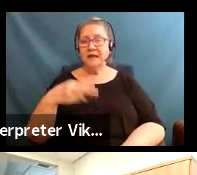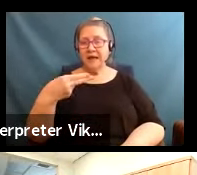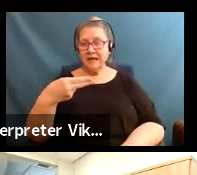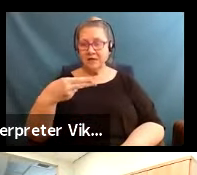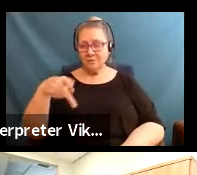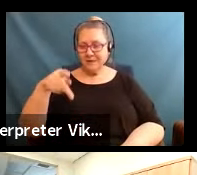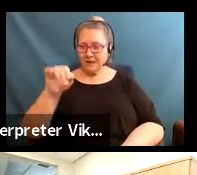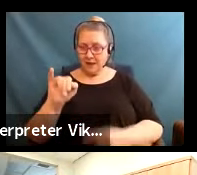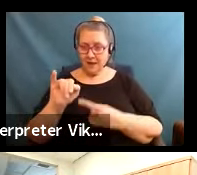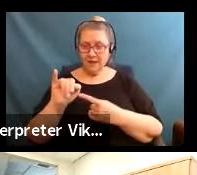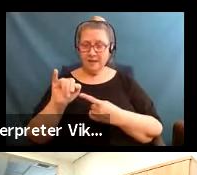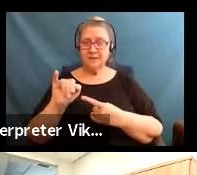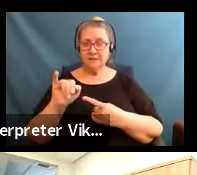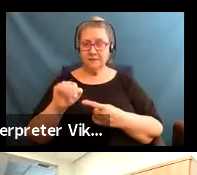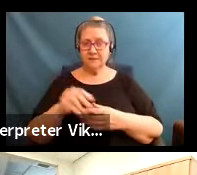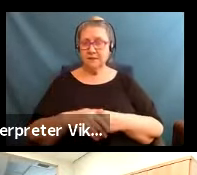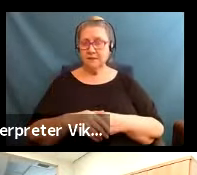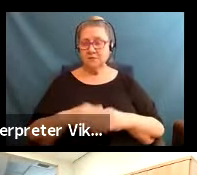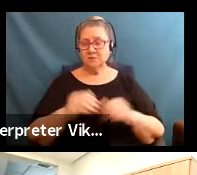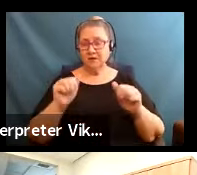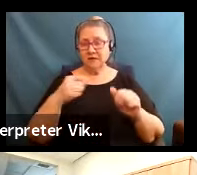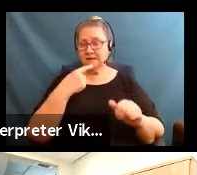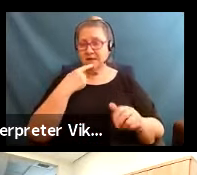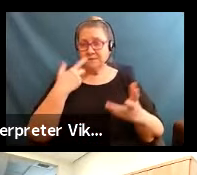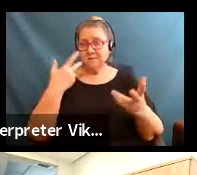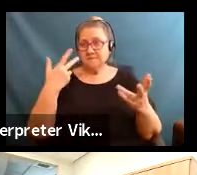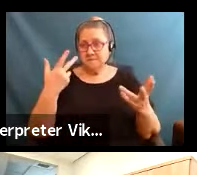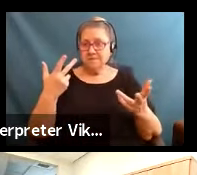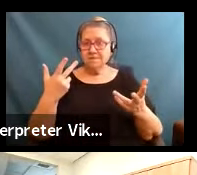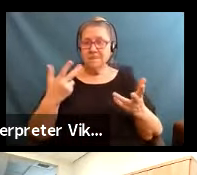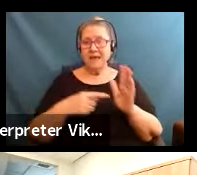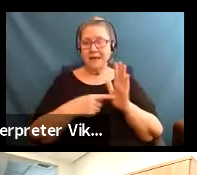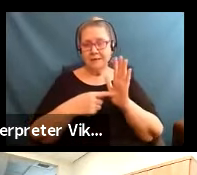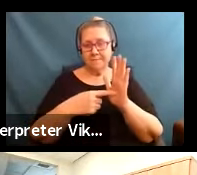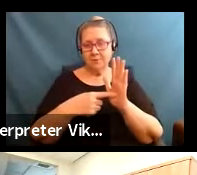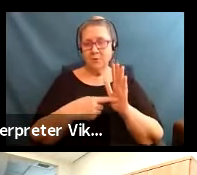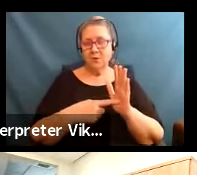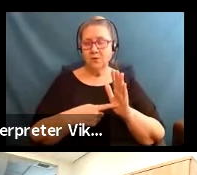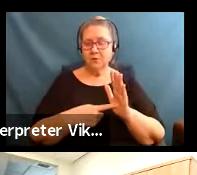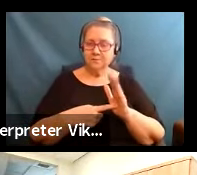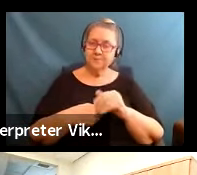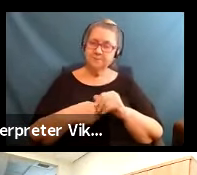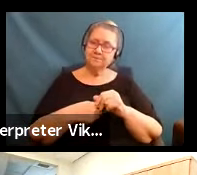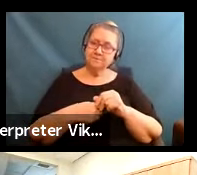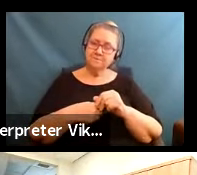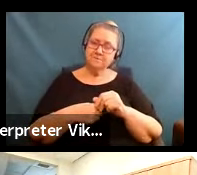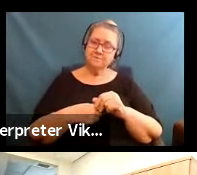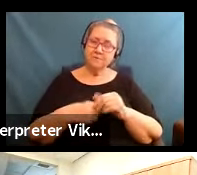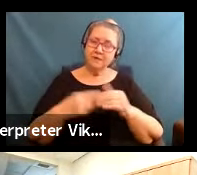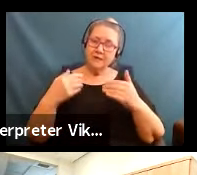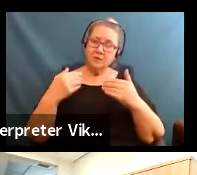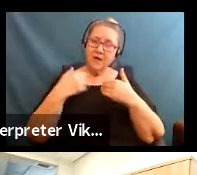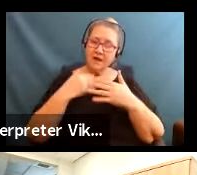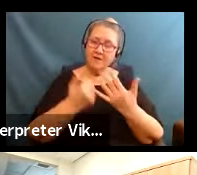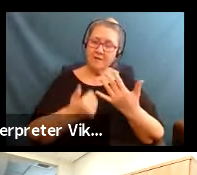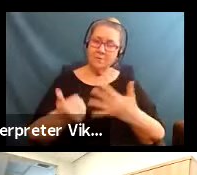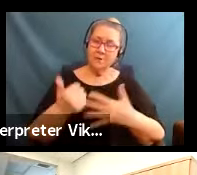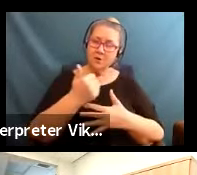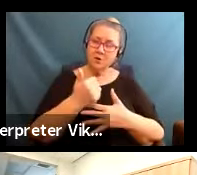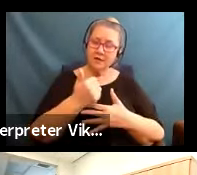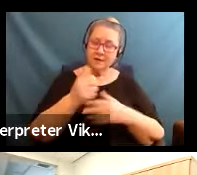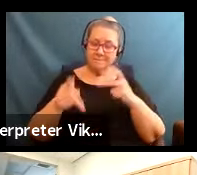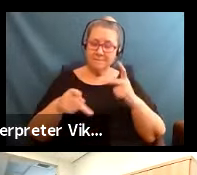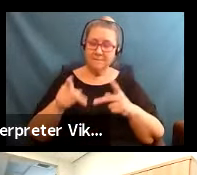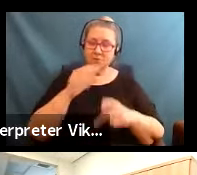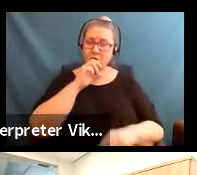HPI, we would say, okay, if we are take for example, we have this priority of those